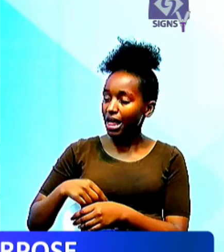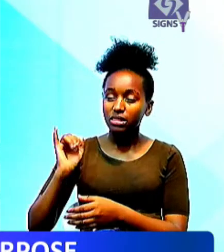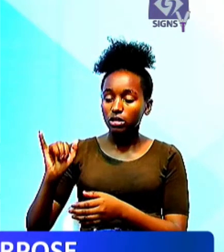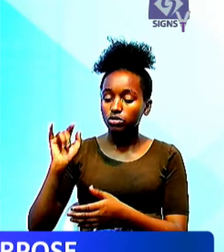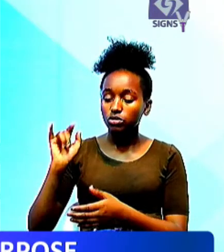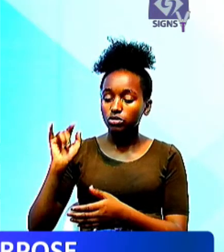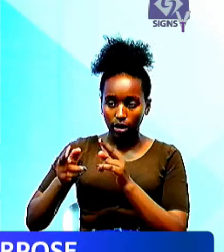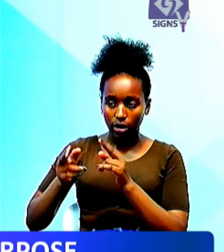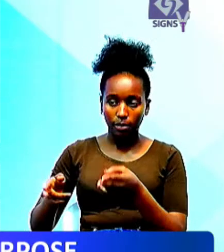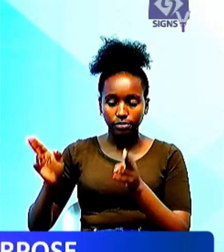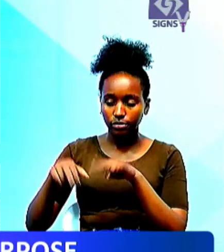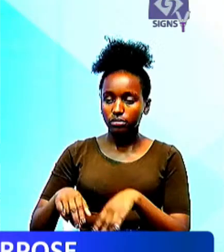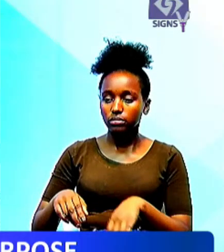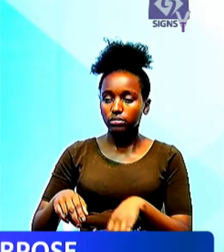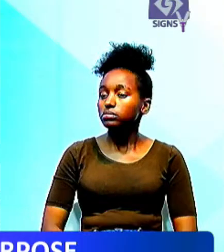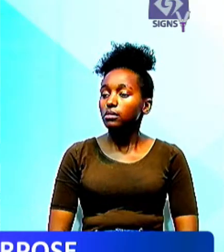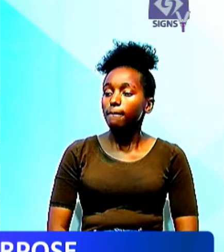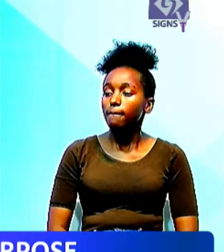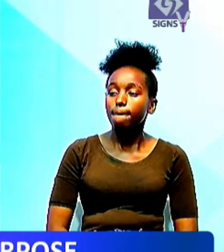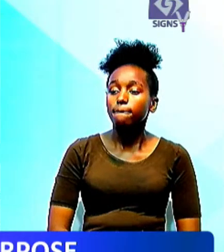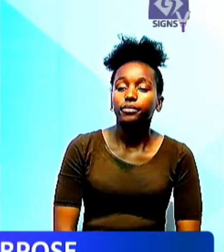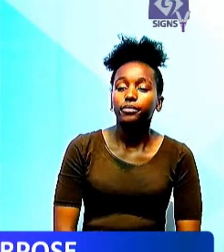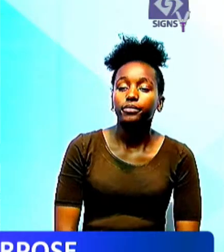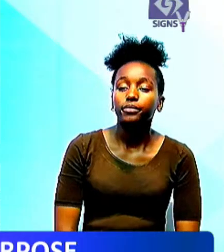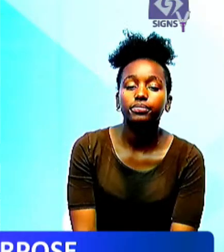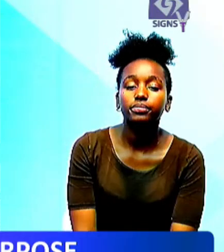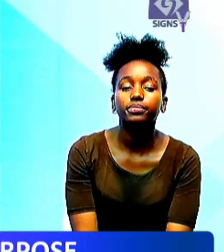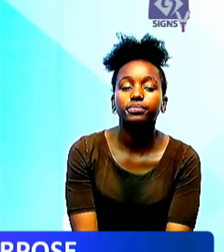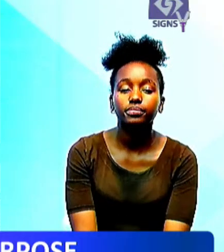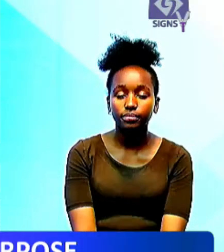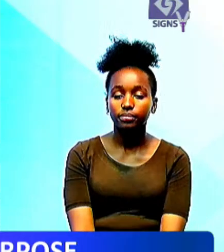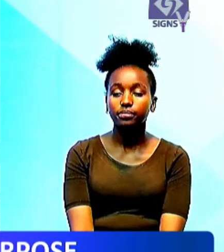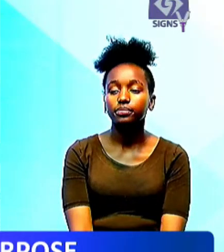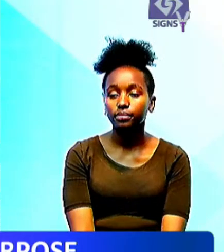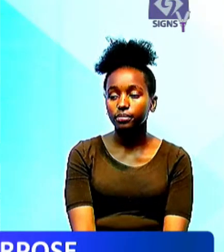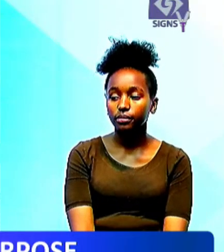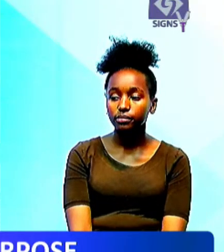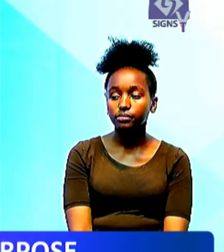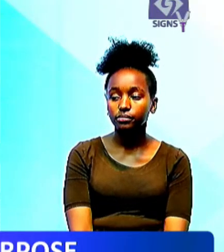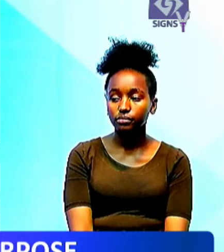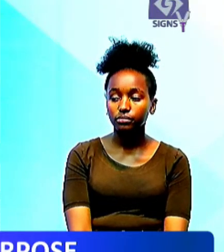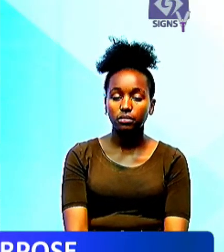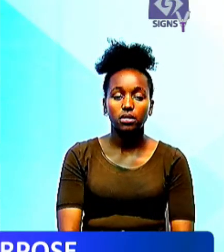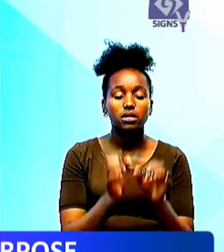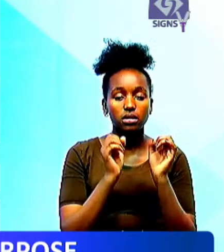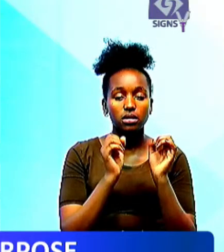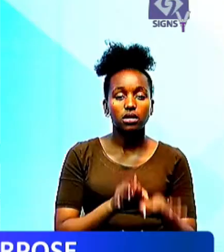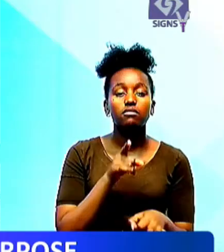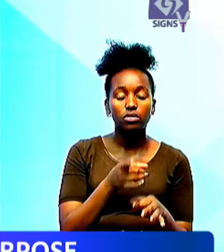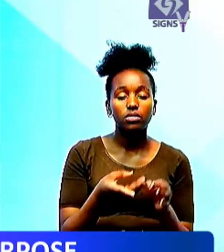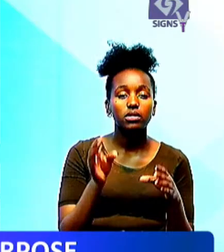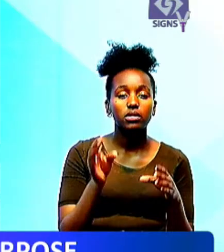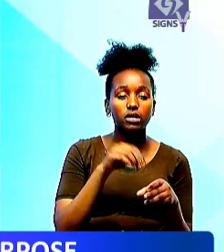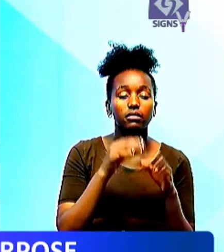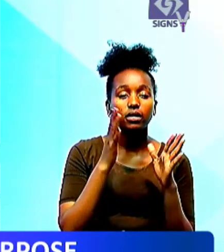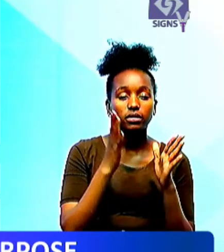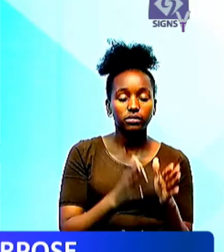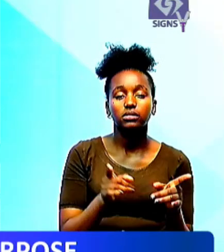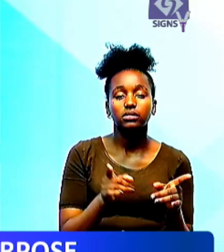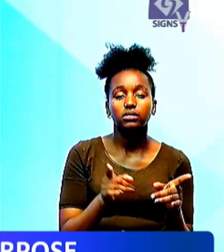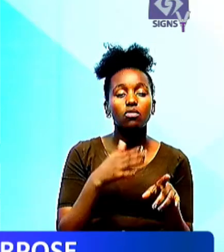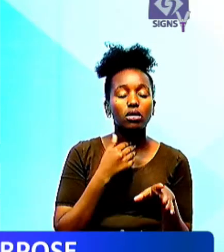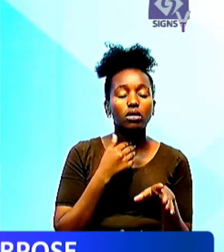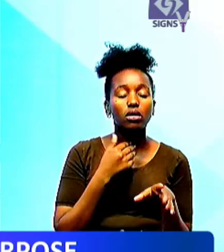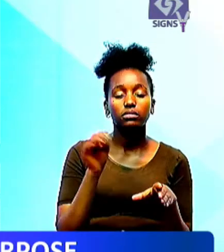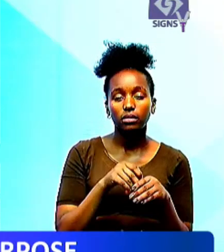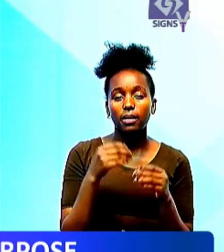In a second, you realize. So any investor, if you're going to the investment and it's your first investment, someone tells you it's a